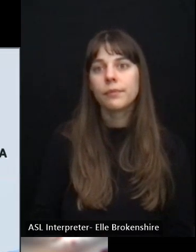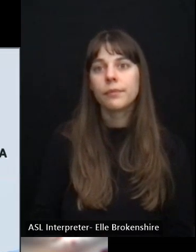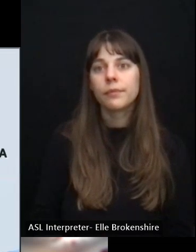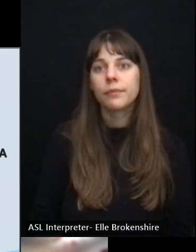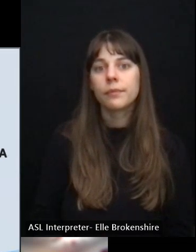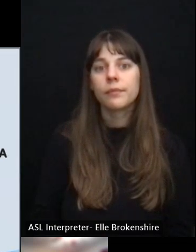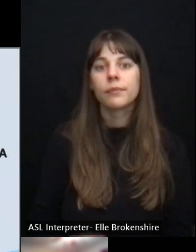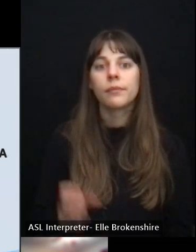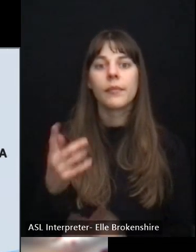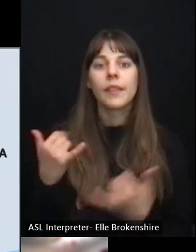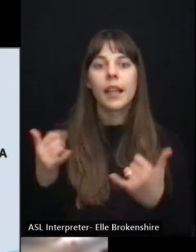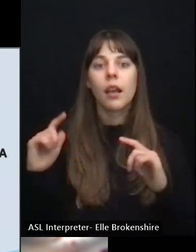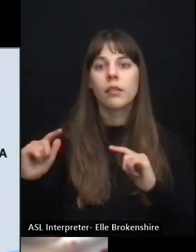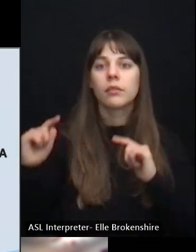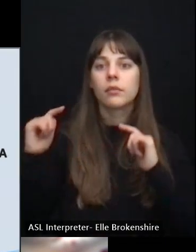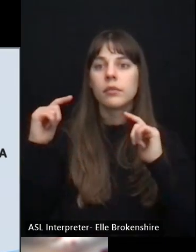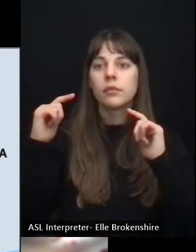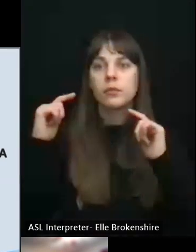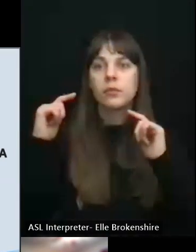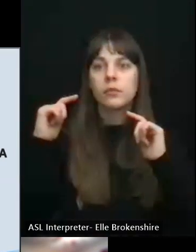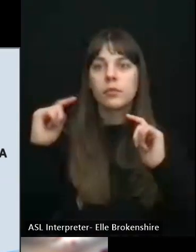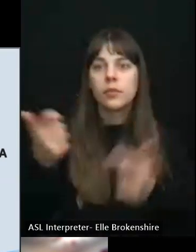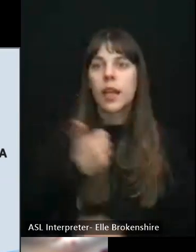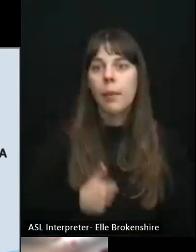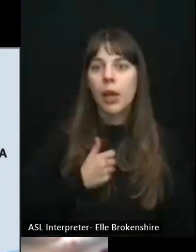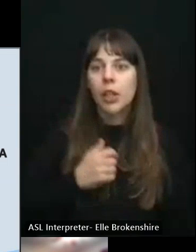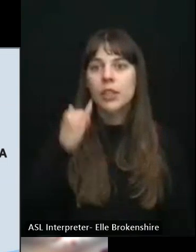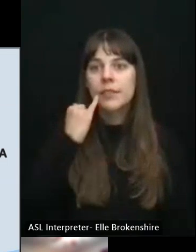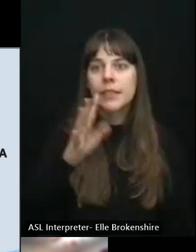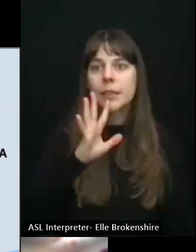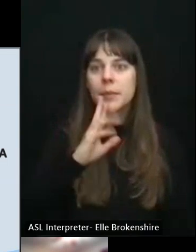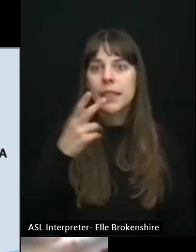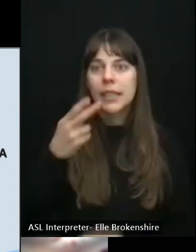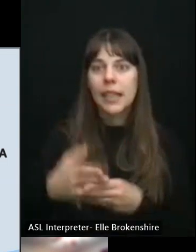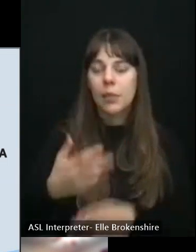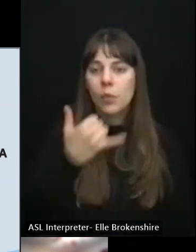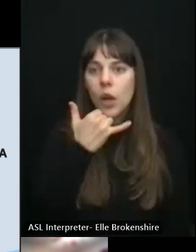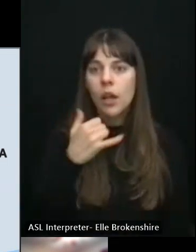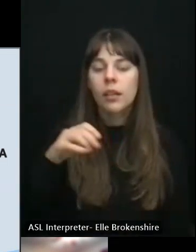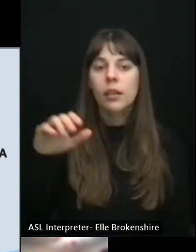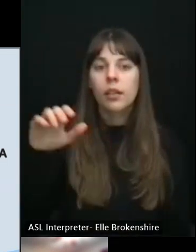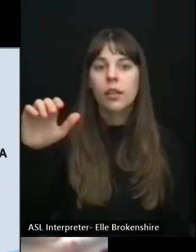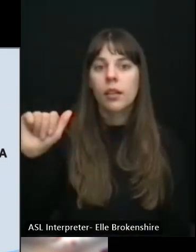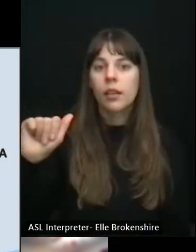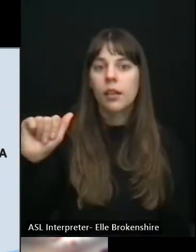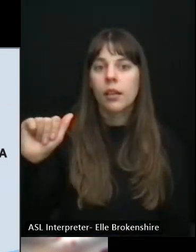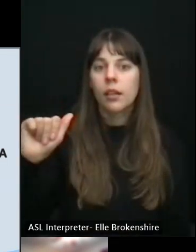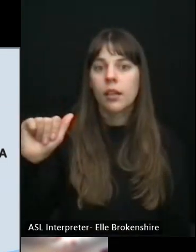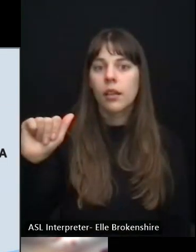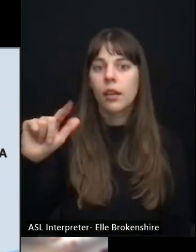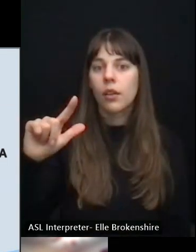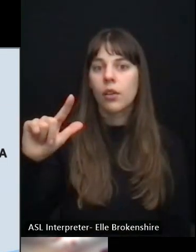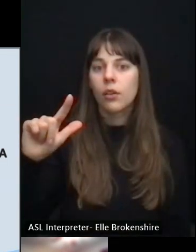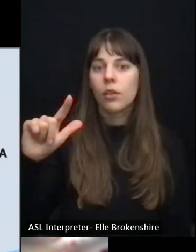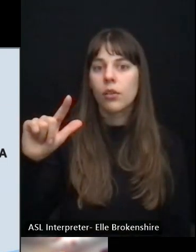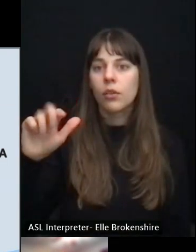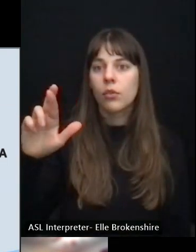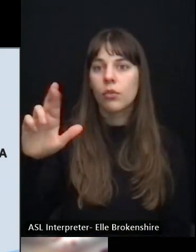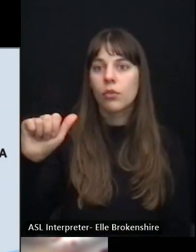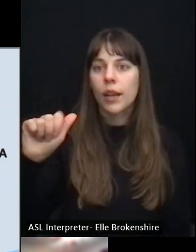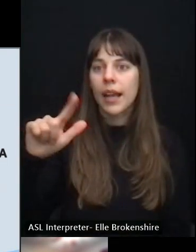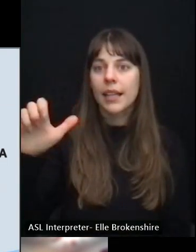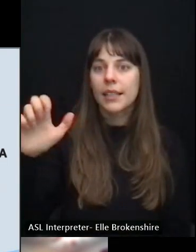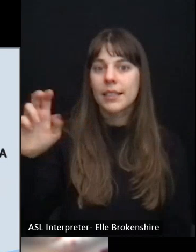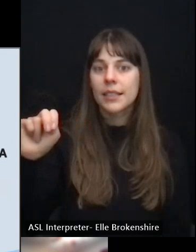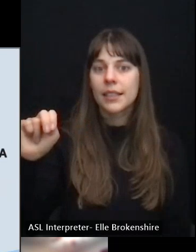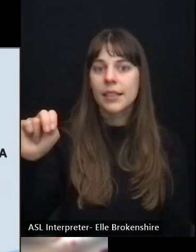Okay, we'll move on to our next question, and I apologize if I mispronounce your name. Arazm Betov? You can go ahead and Hello, unmute my name